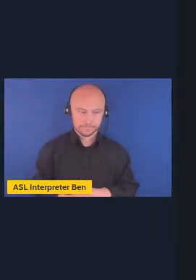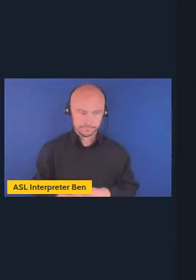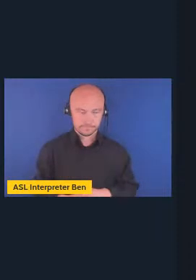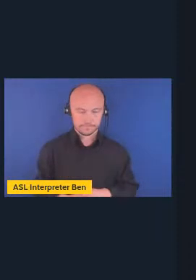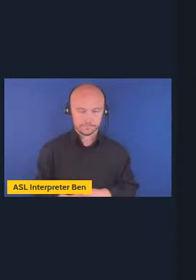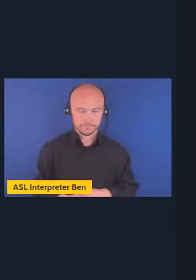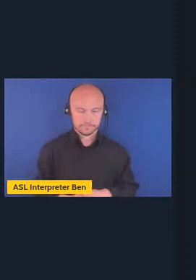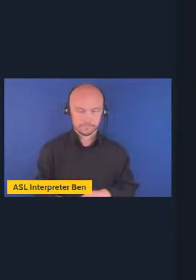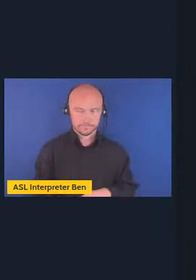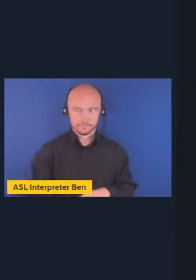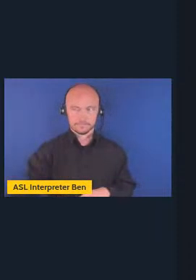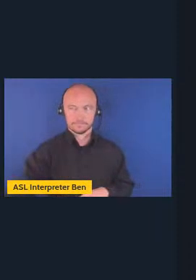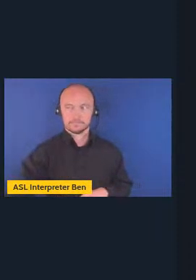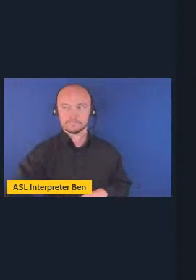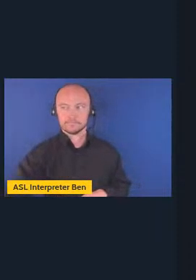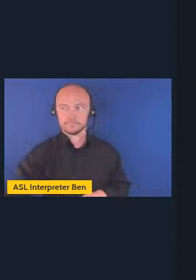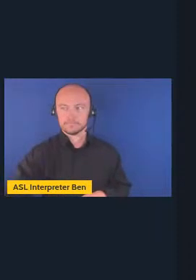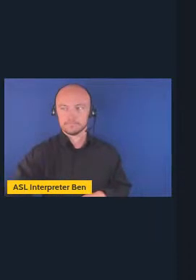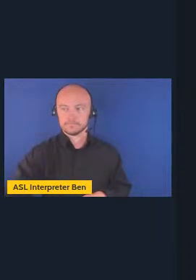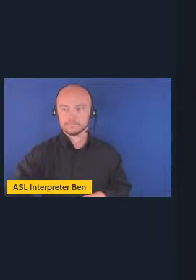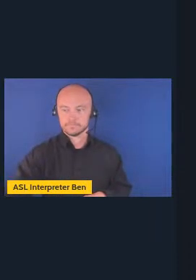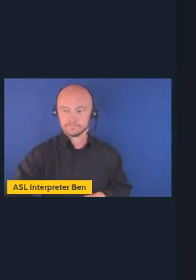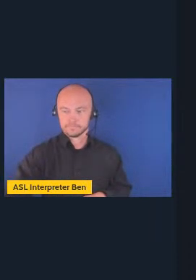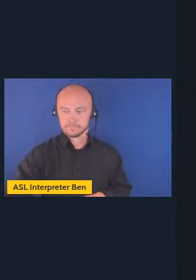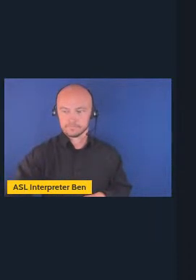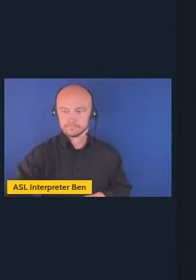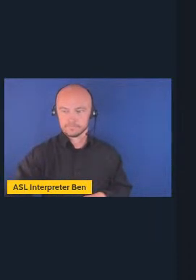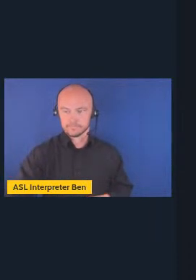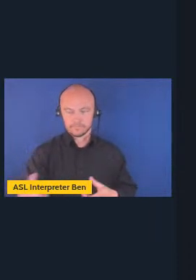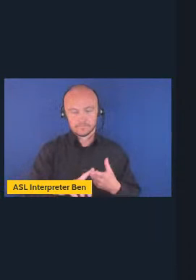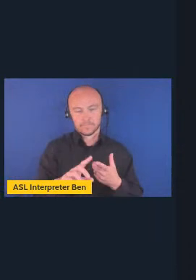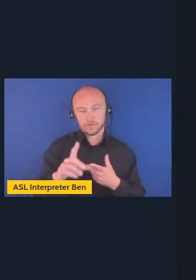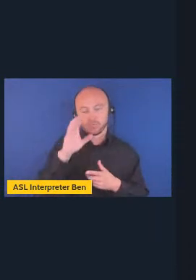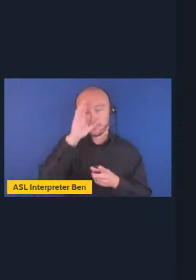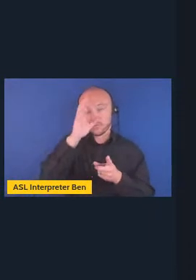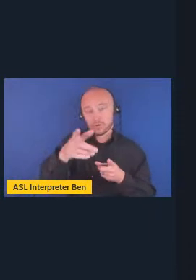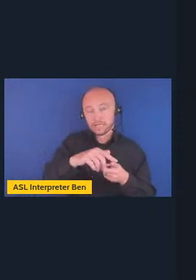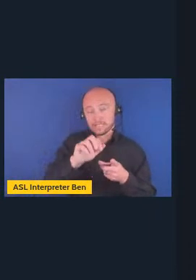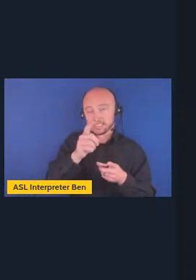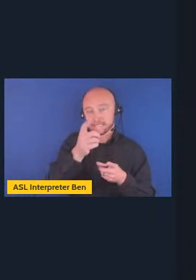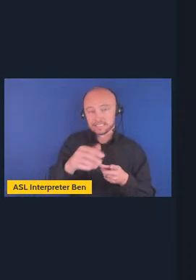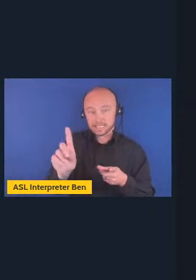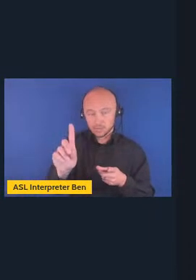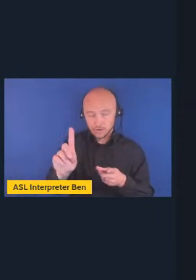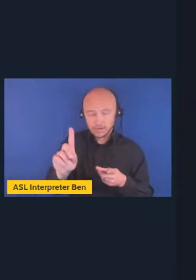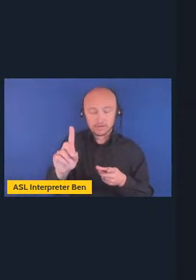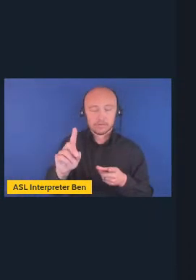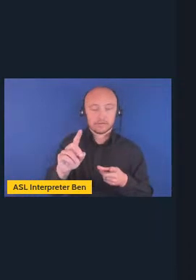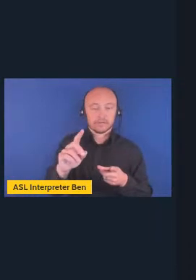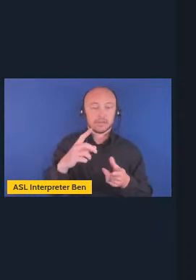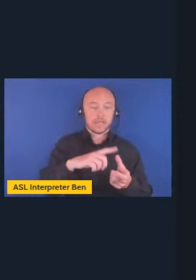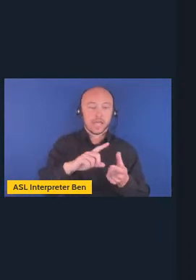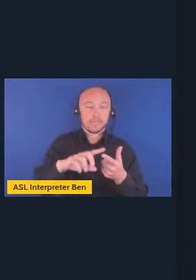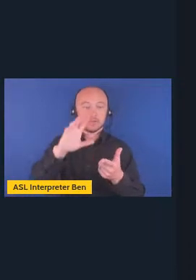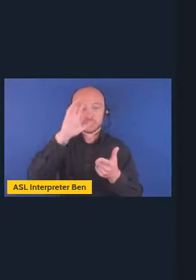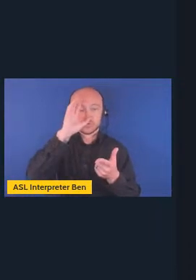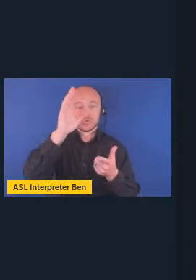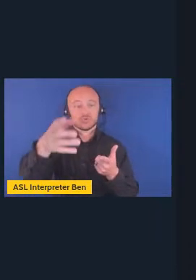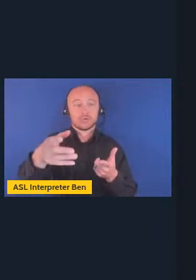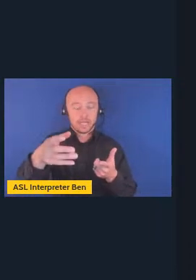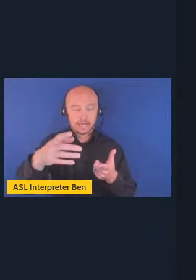So far, we have created ECS Anywhere infra stack and pipeline stack to be created to